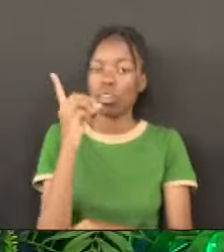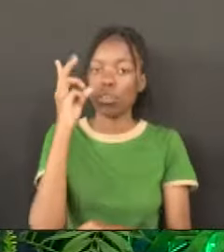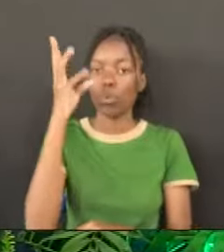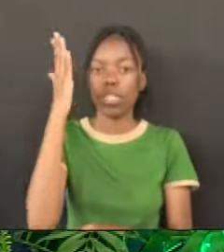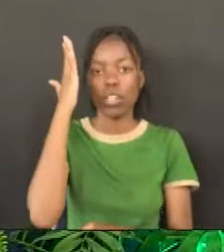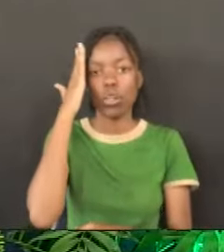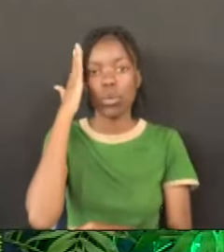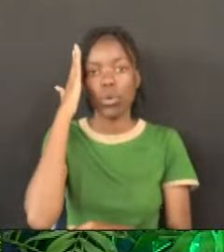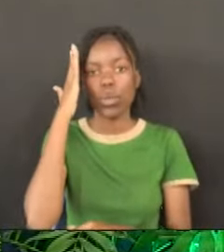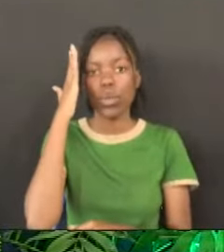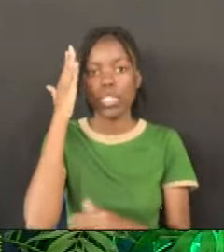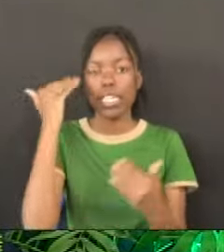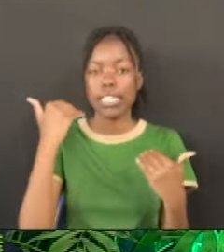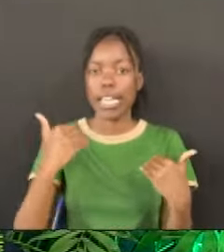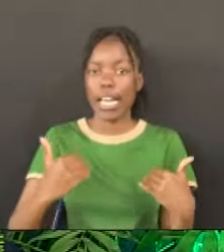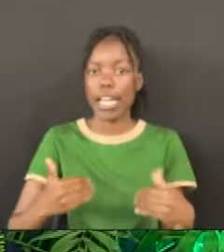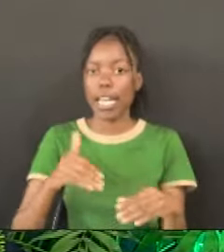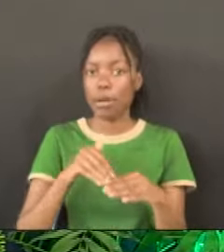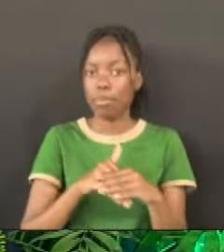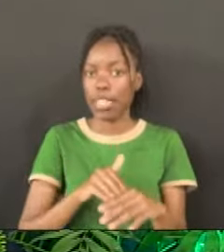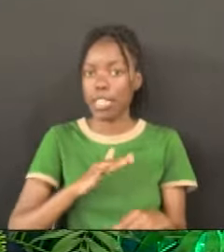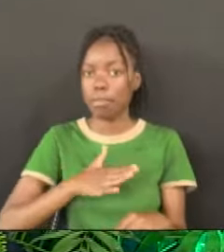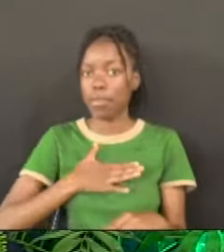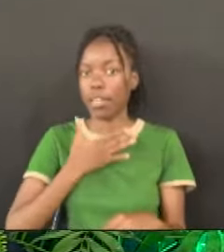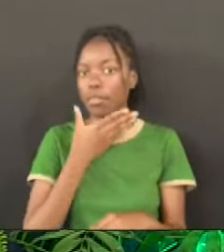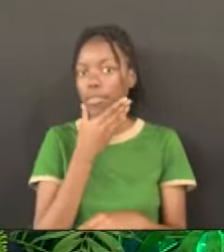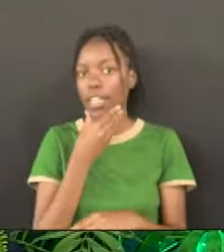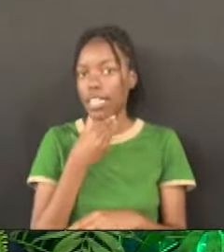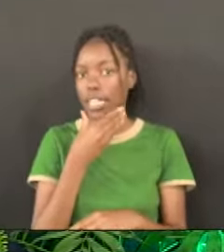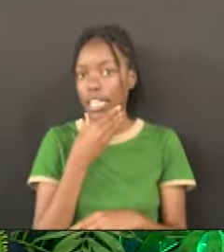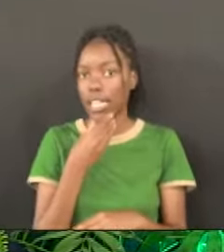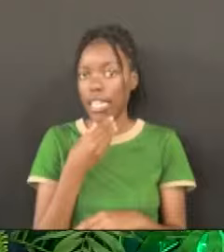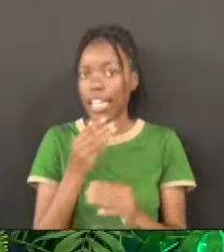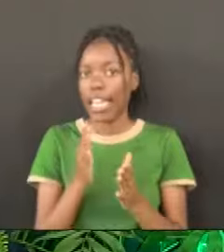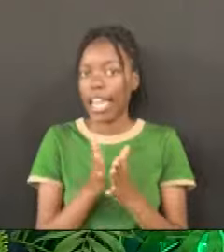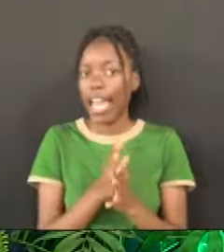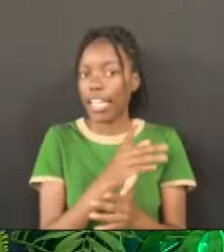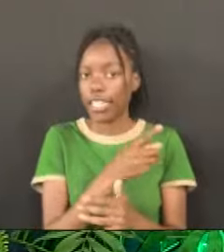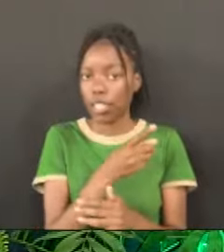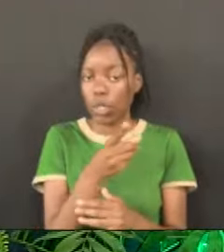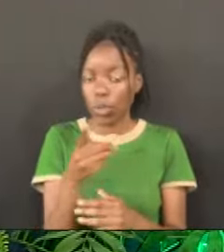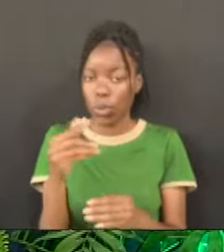I am in my Father and you in me